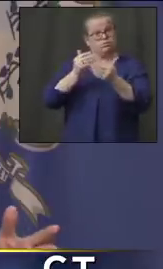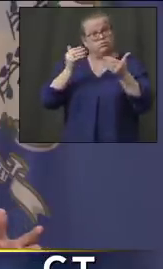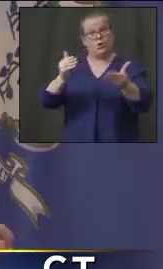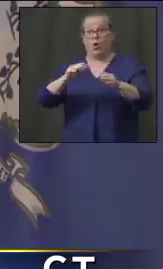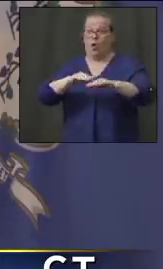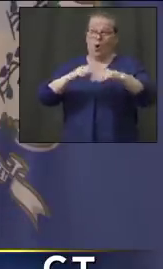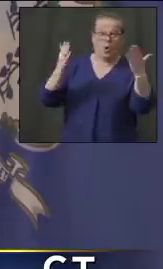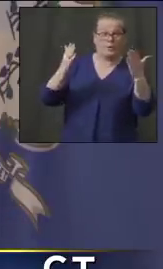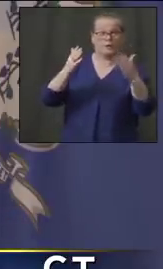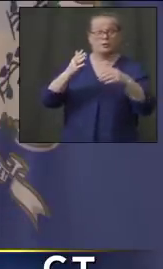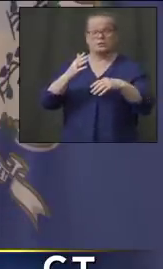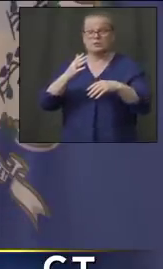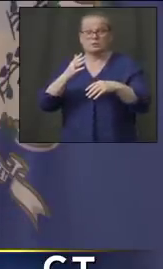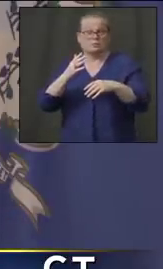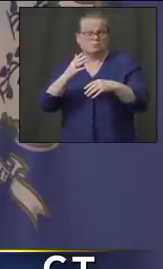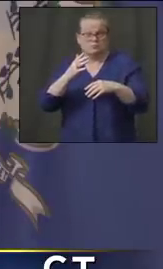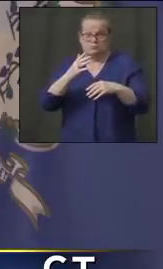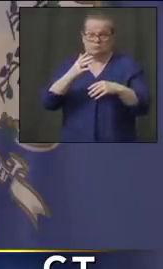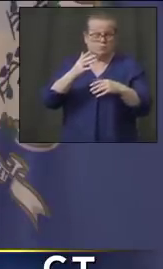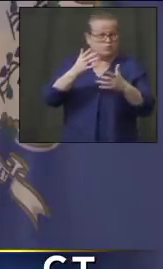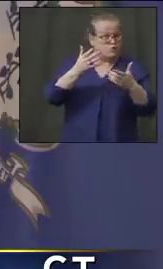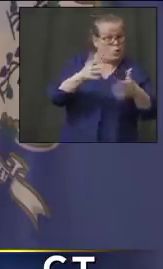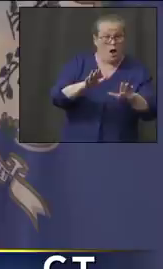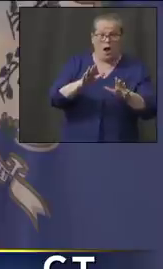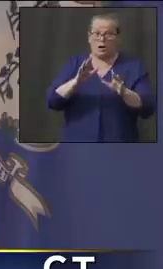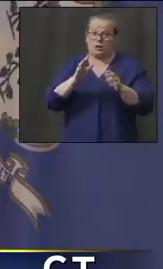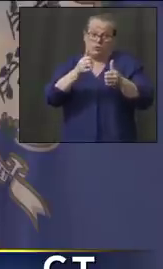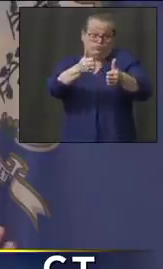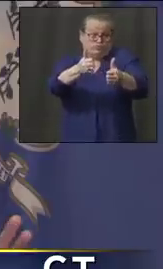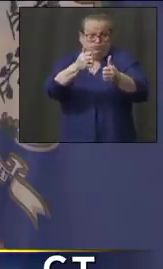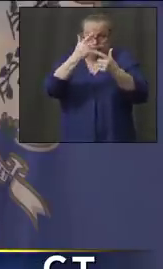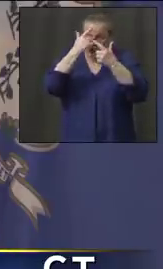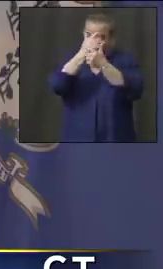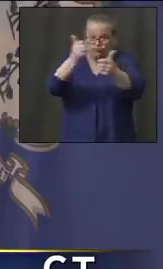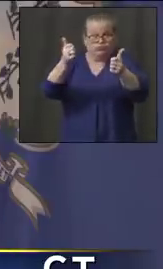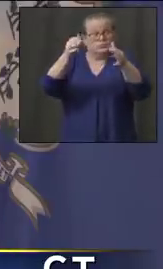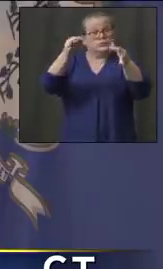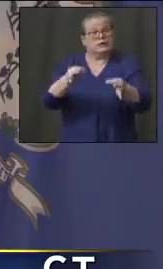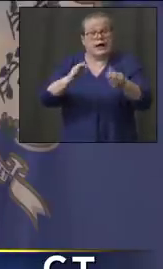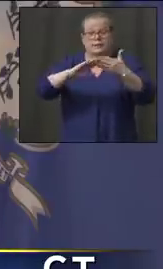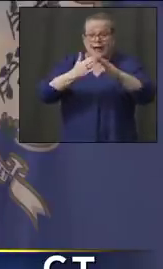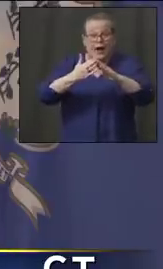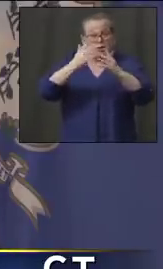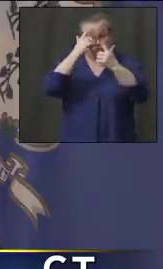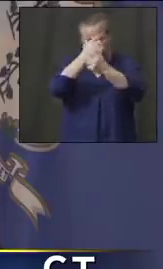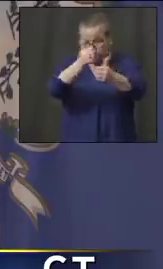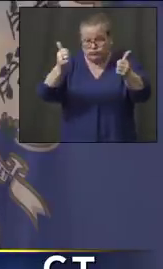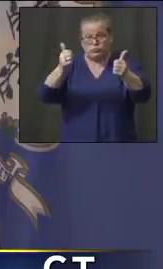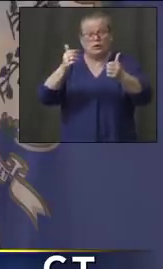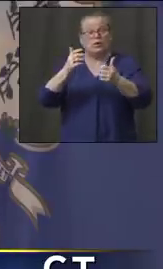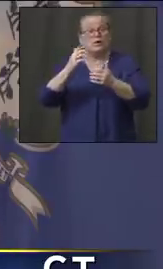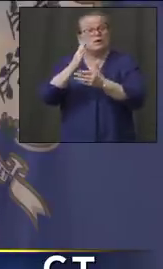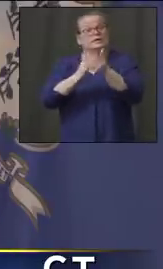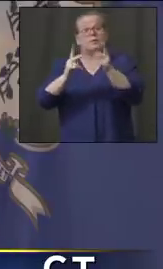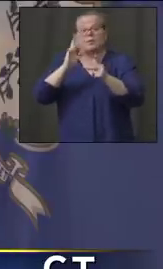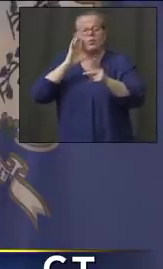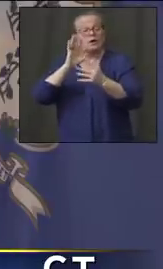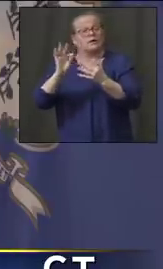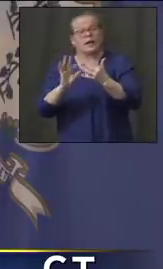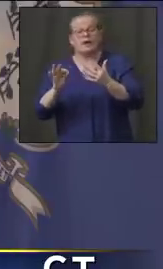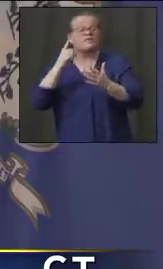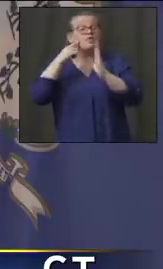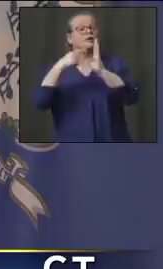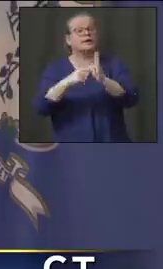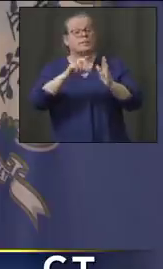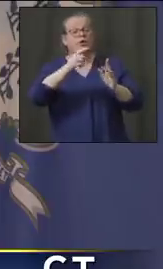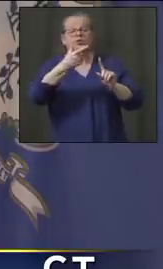obviously required to go, and I think a lot of people are going to self-select. I'm finding in Georgia and Oklahoma, people are not going back quickly, and